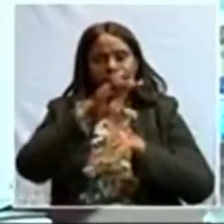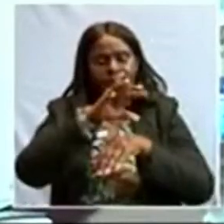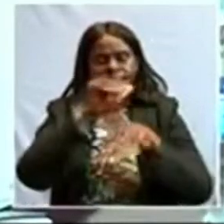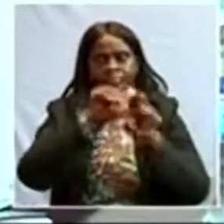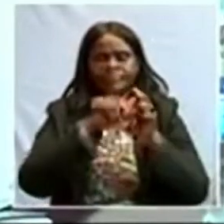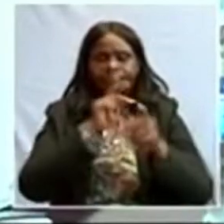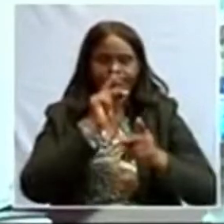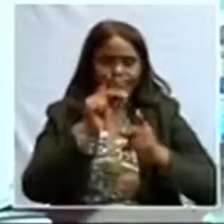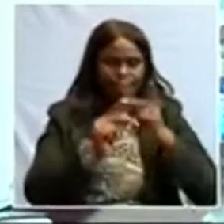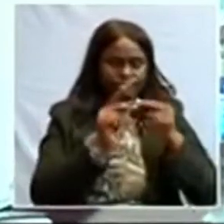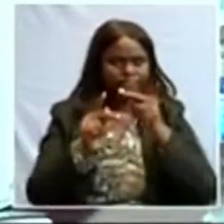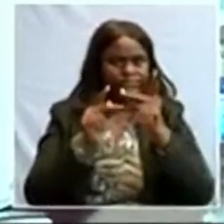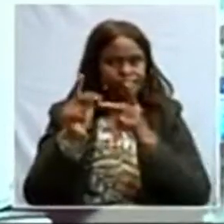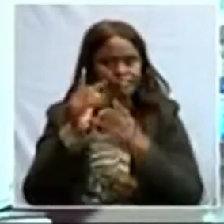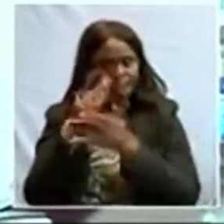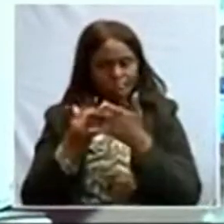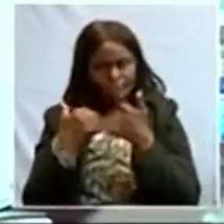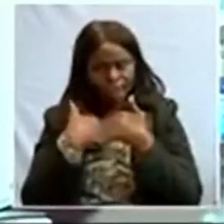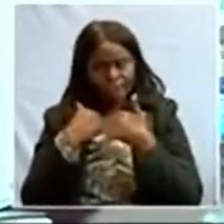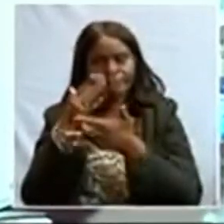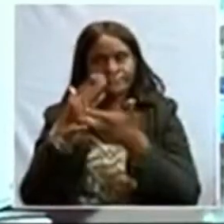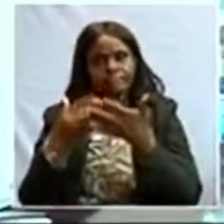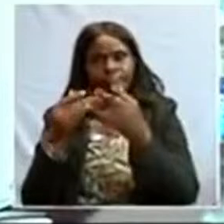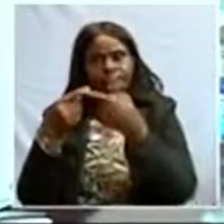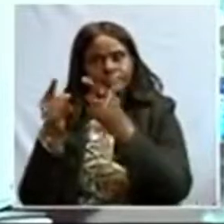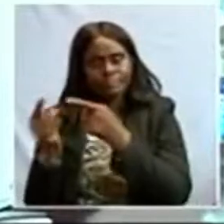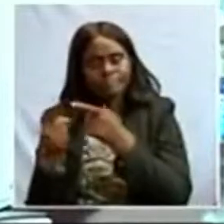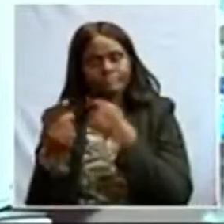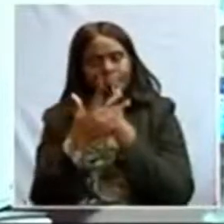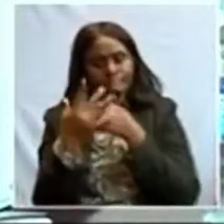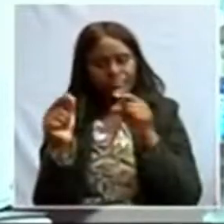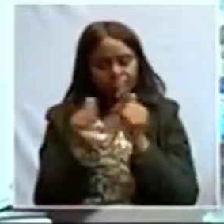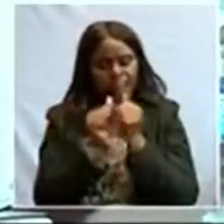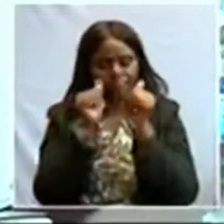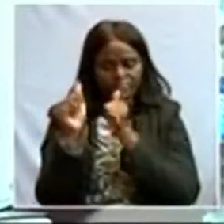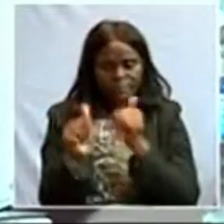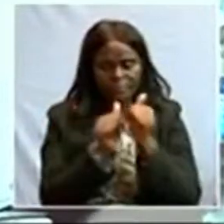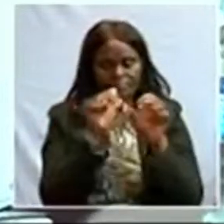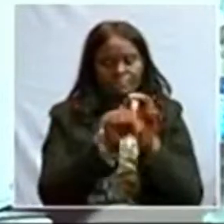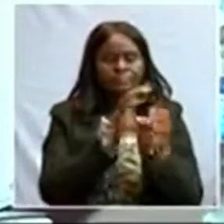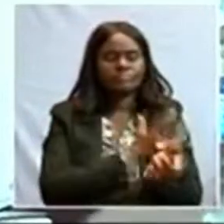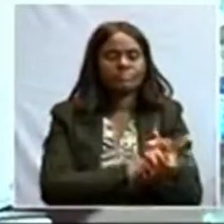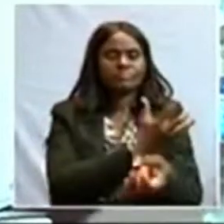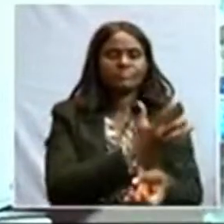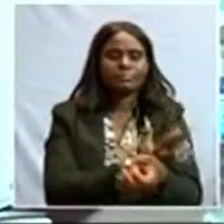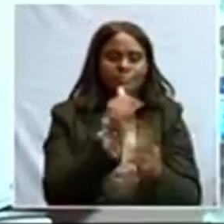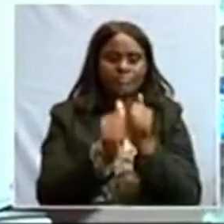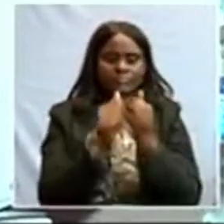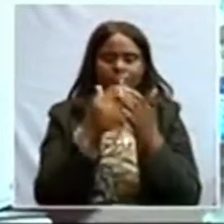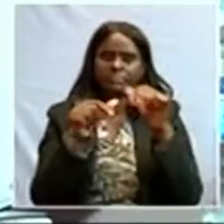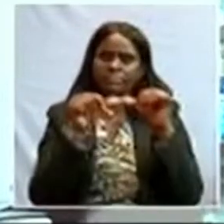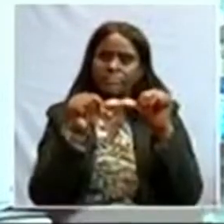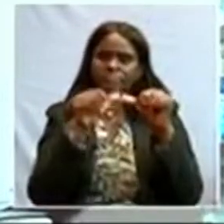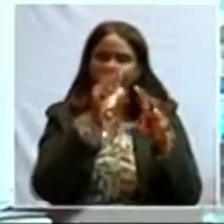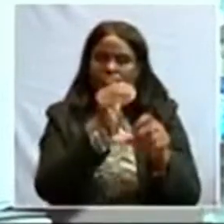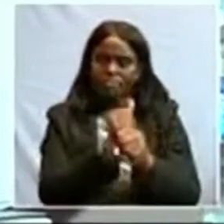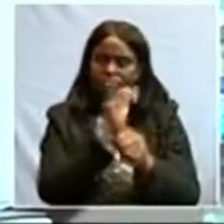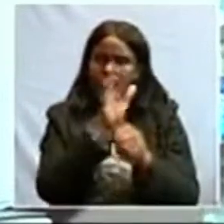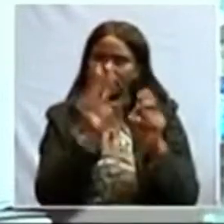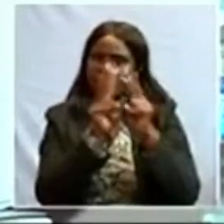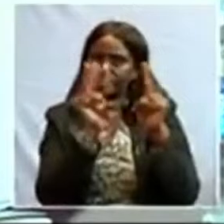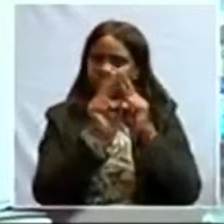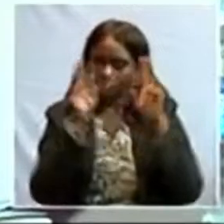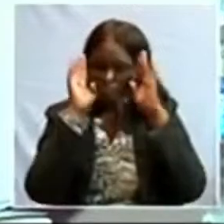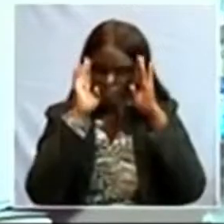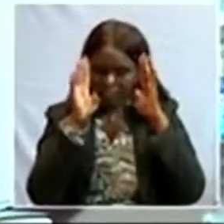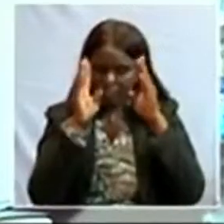devolution process that there are certain components of the activity of devolution that are still receiving very active